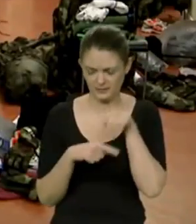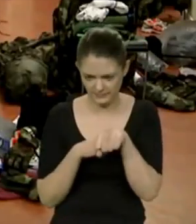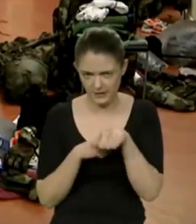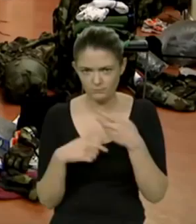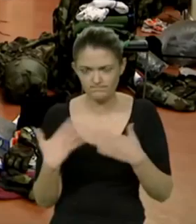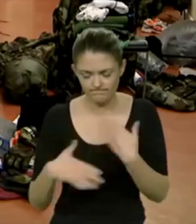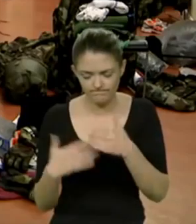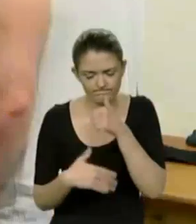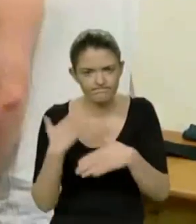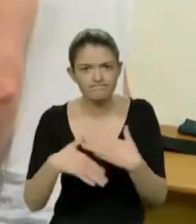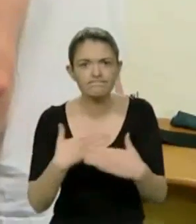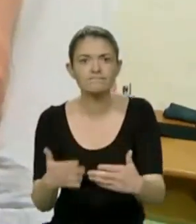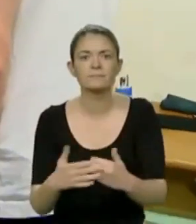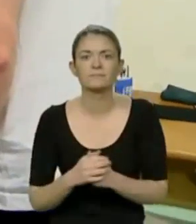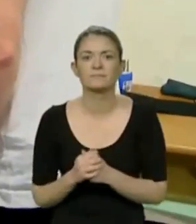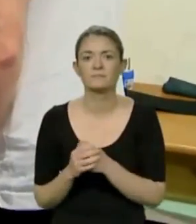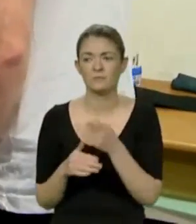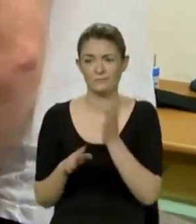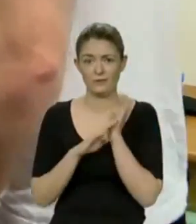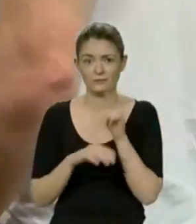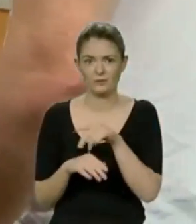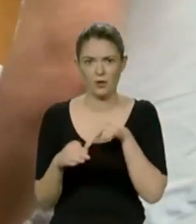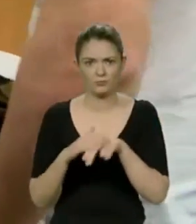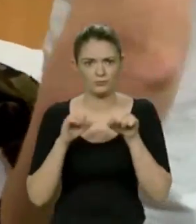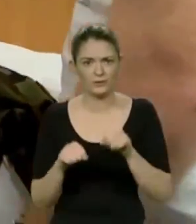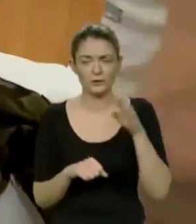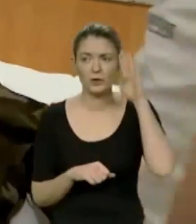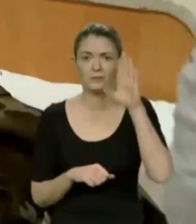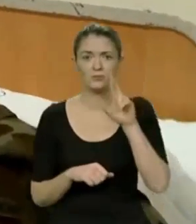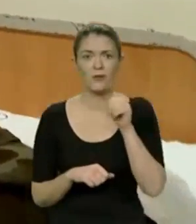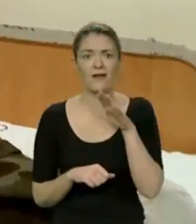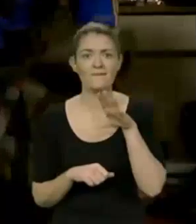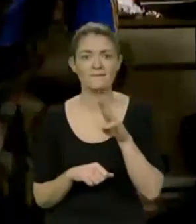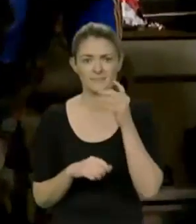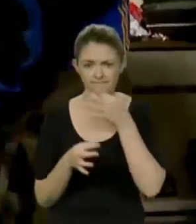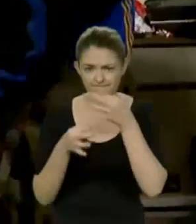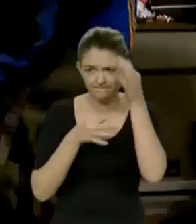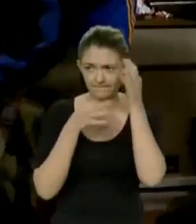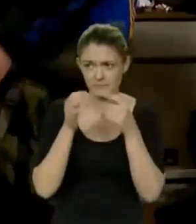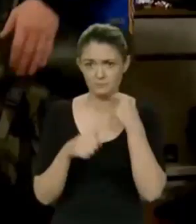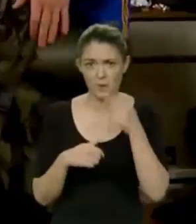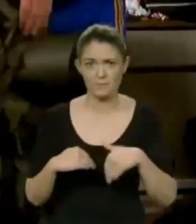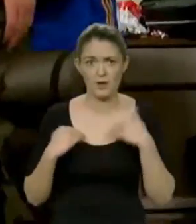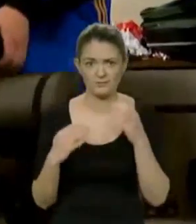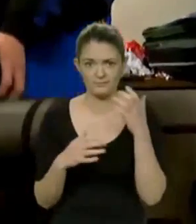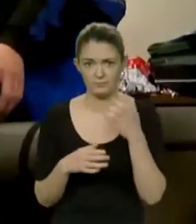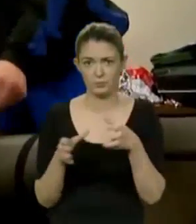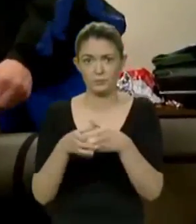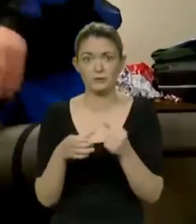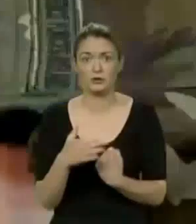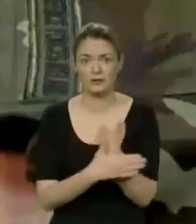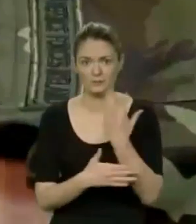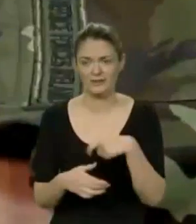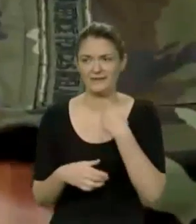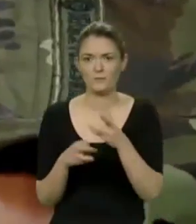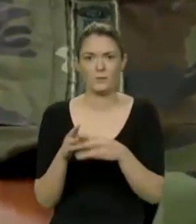are under pressure. Lieutenant Ralph's inspection is tomorrow morning. If the troop is successful, they'll be given a weekend pass. Most of them haven't